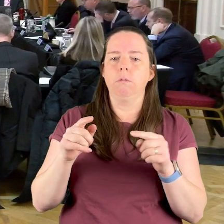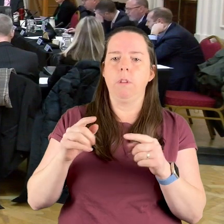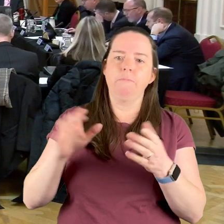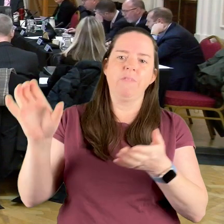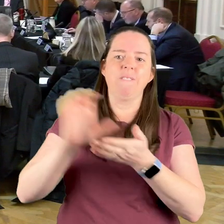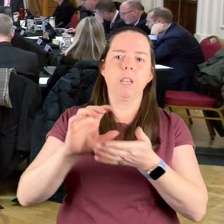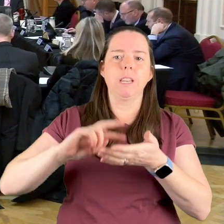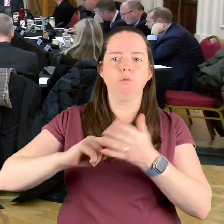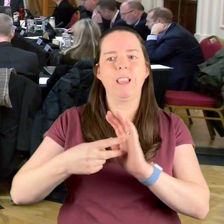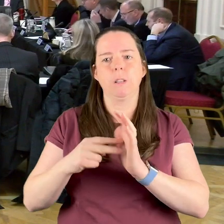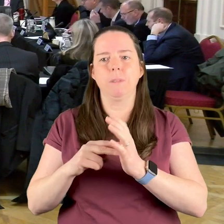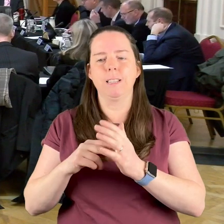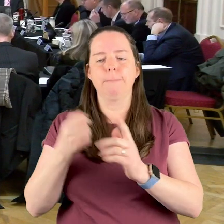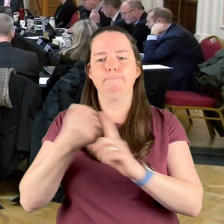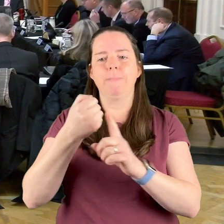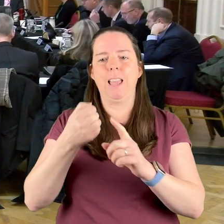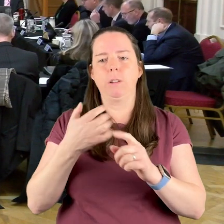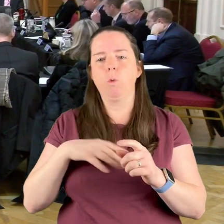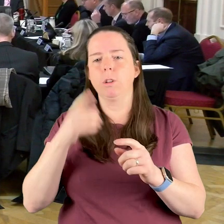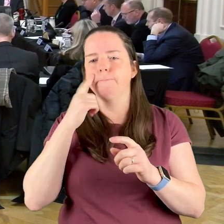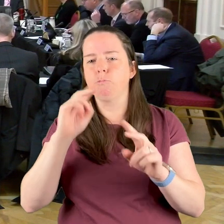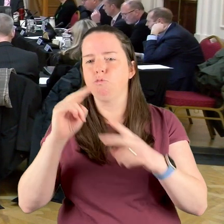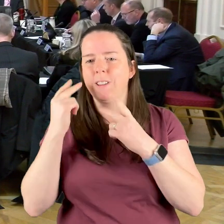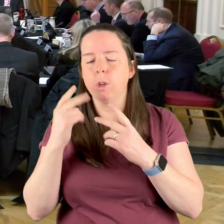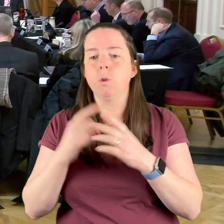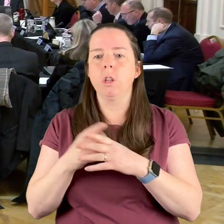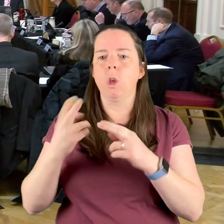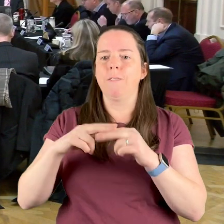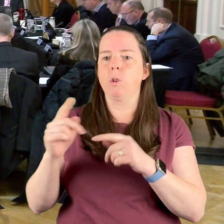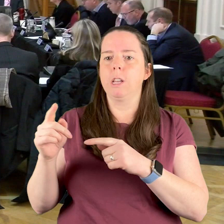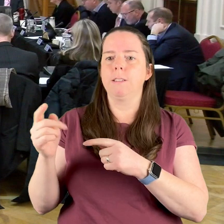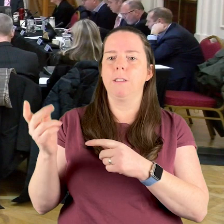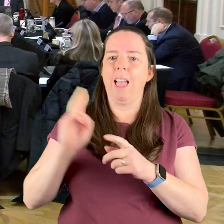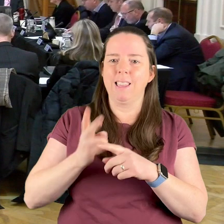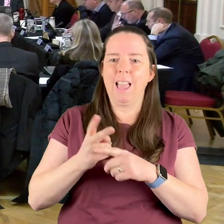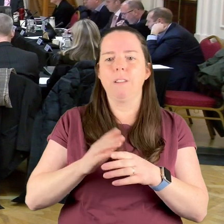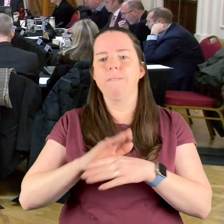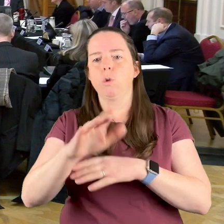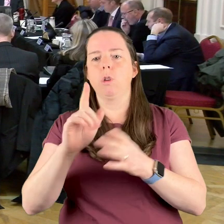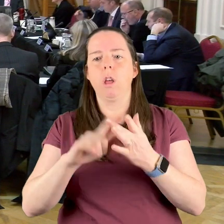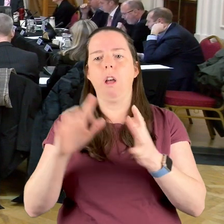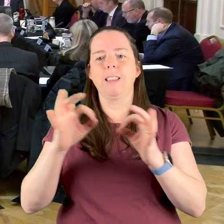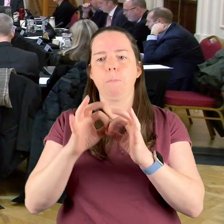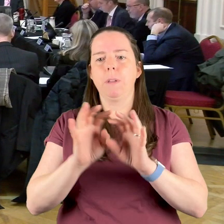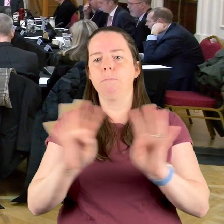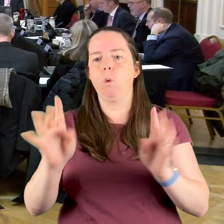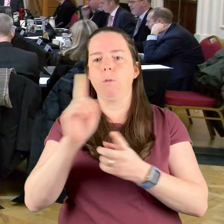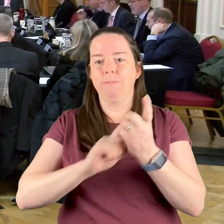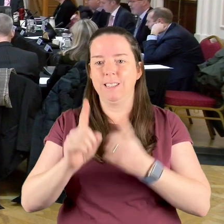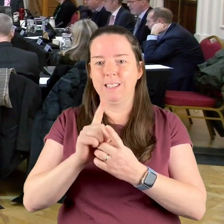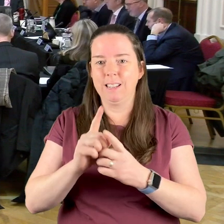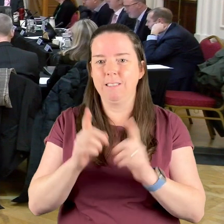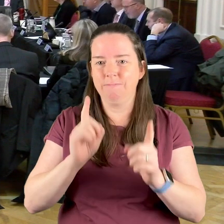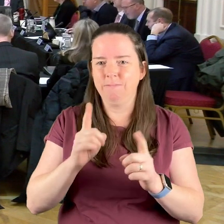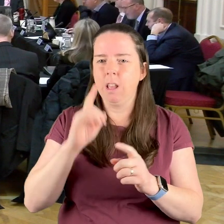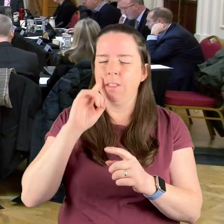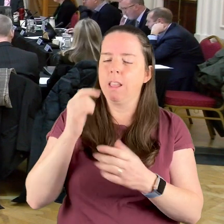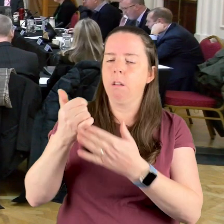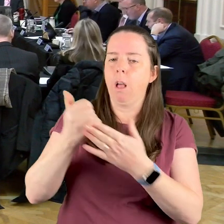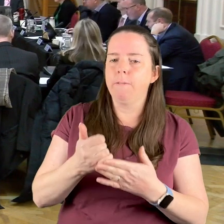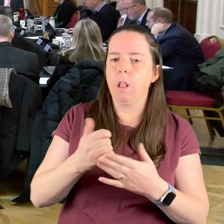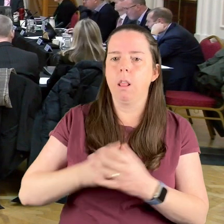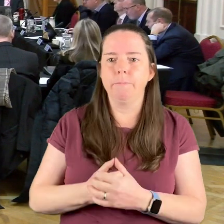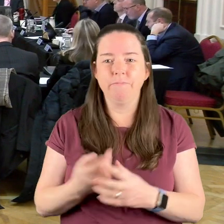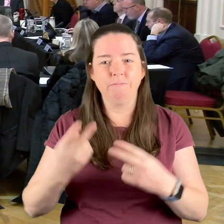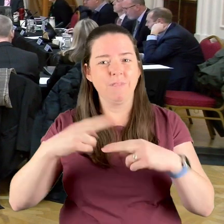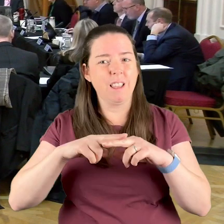of the impact of these funding arrangements. So I think if we could bring that back to a future integrated care board, I think that